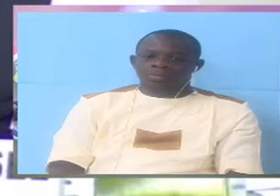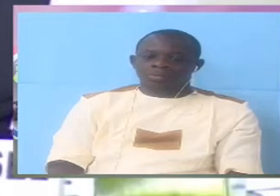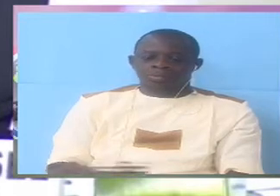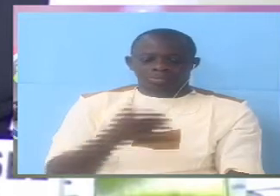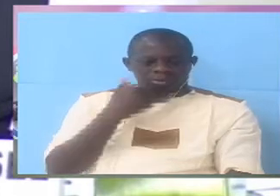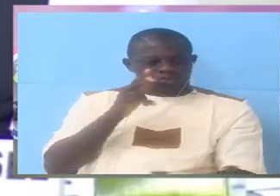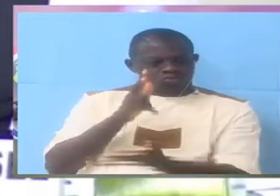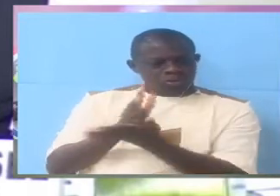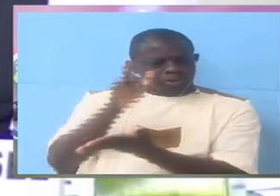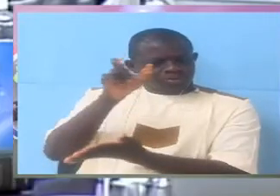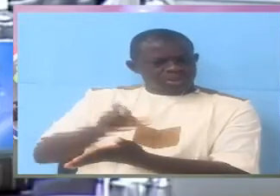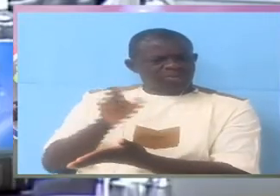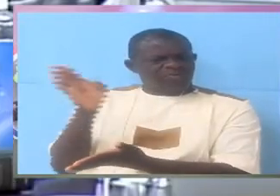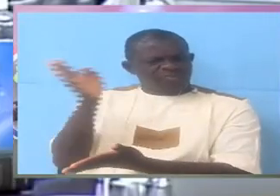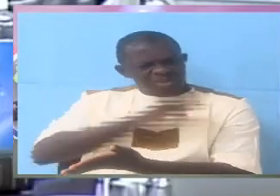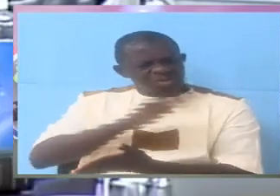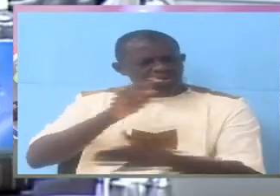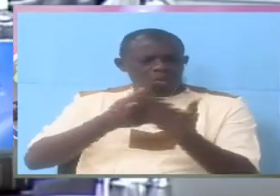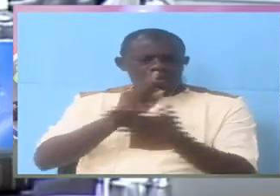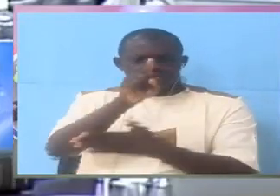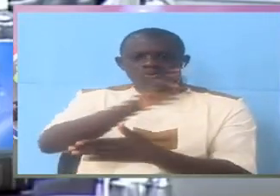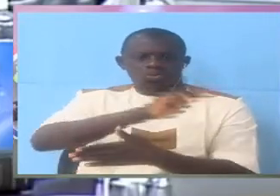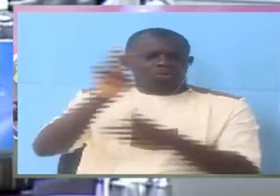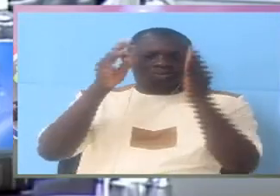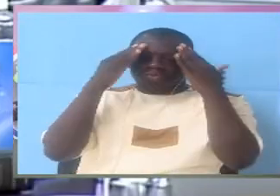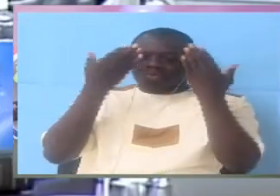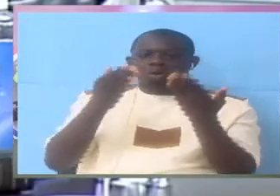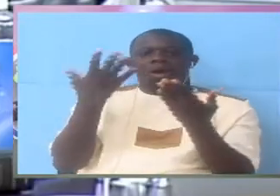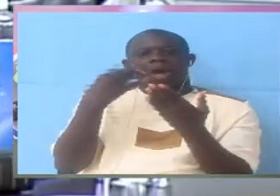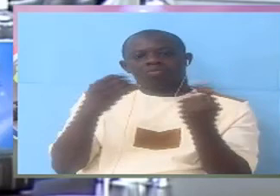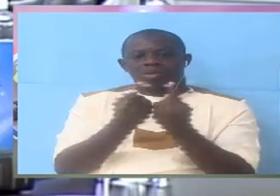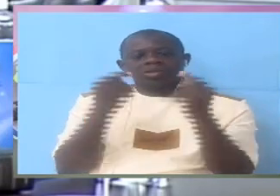witness lying, or you don't know how things went? I don't